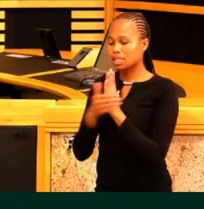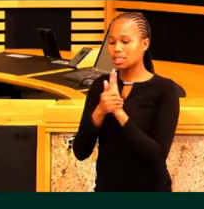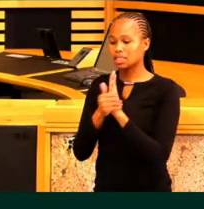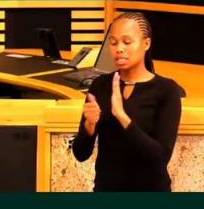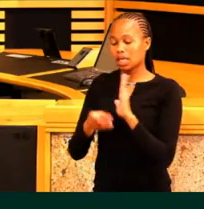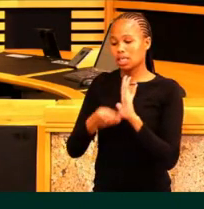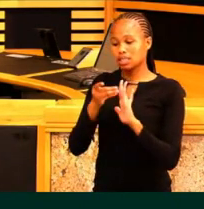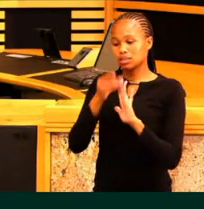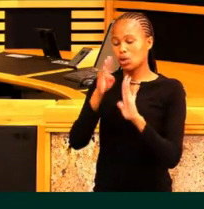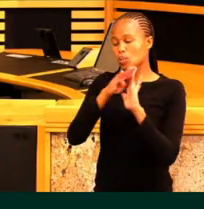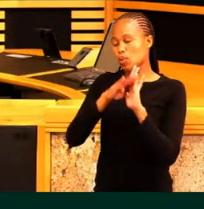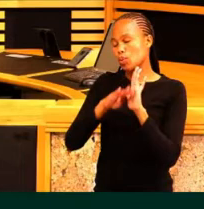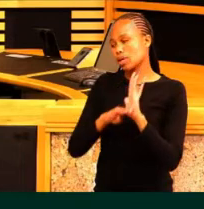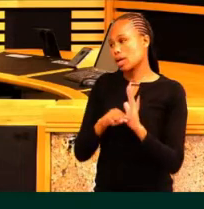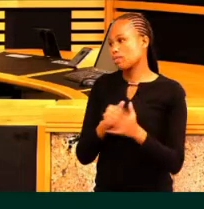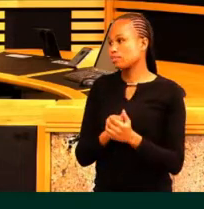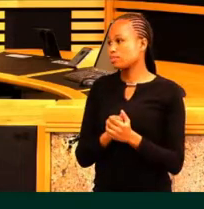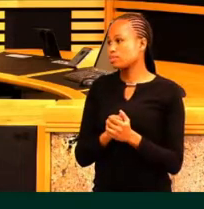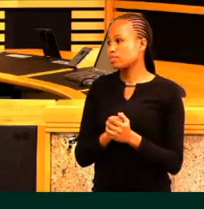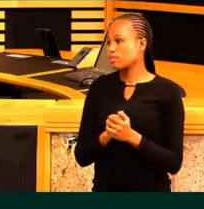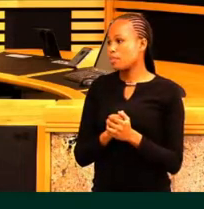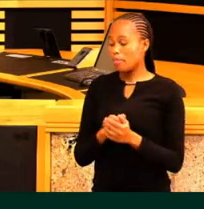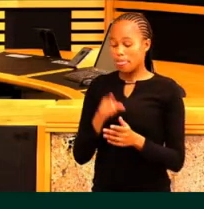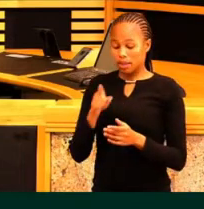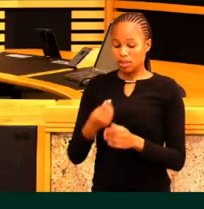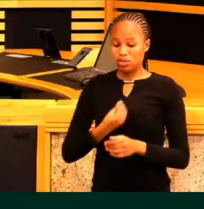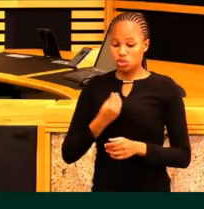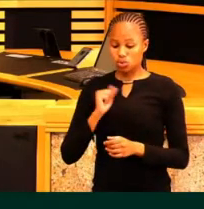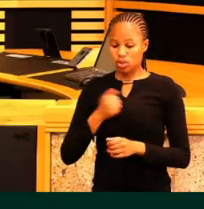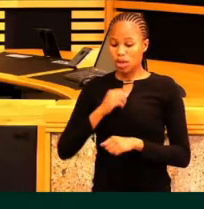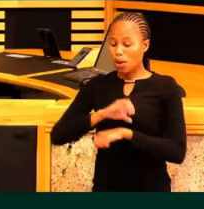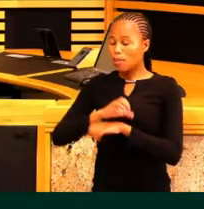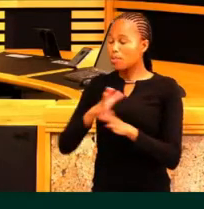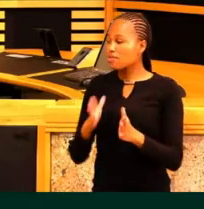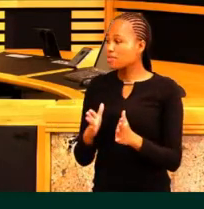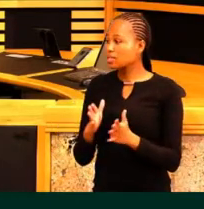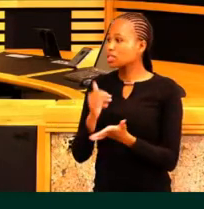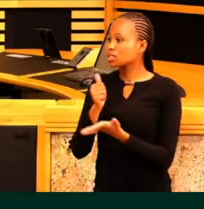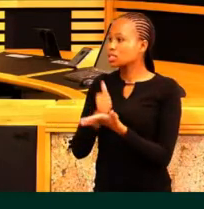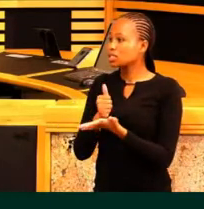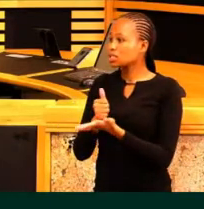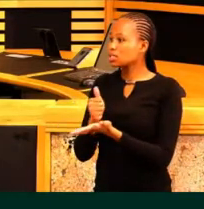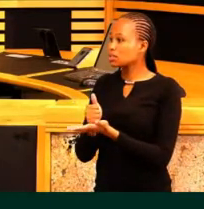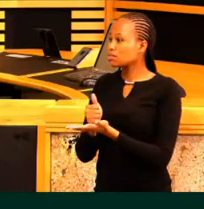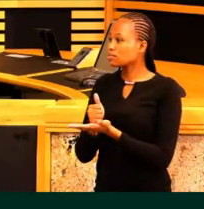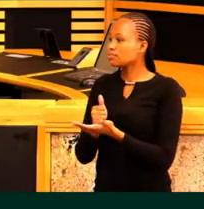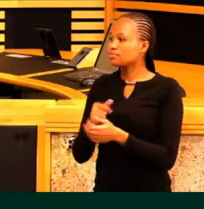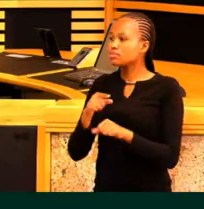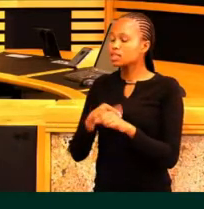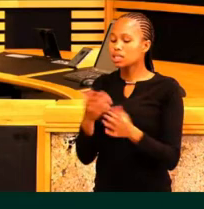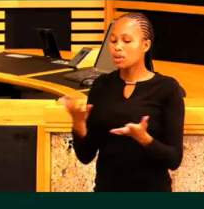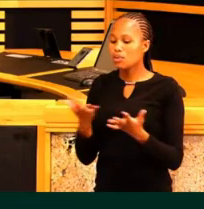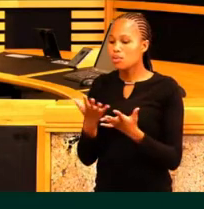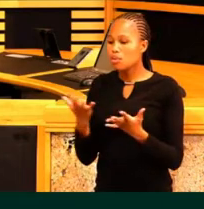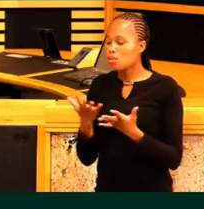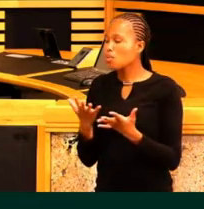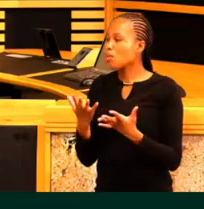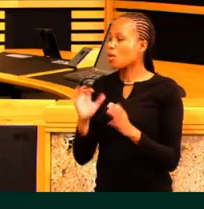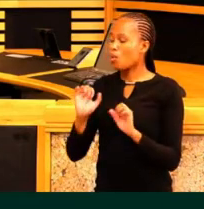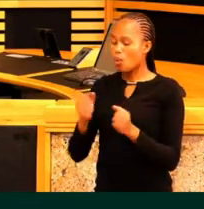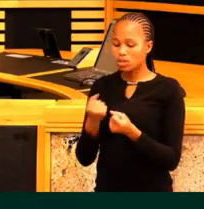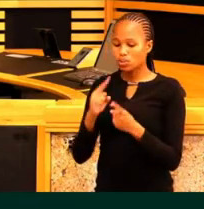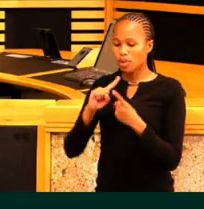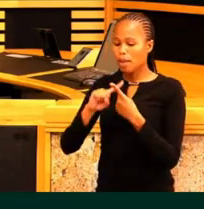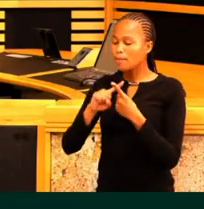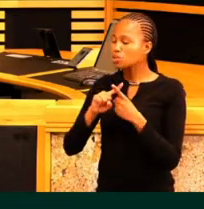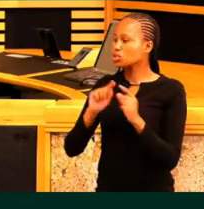programs disassemble of the Youth of our province is sitting during an exciting time when the Winds of positive change are